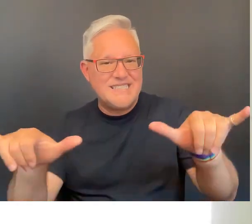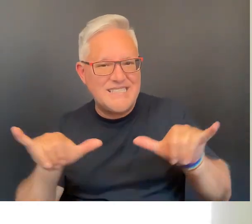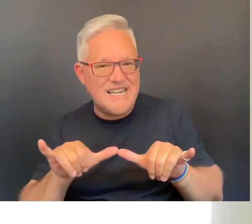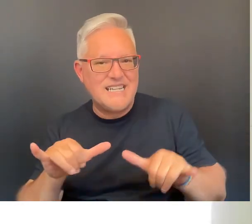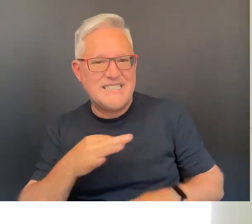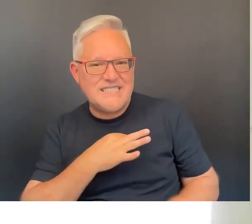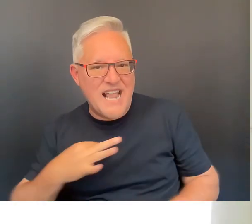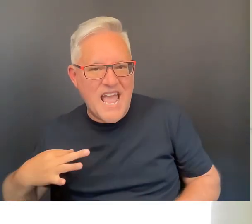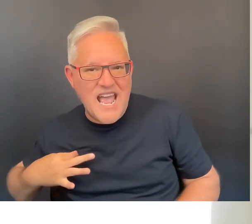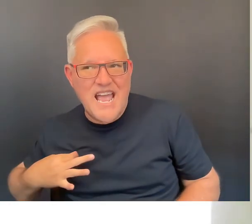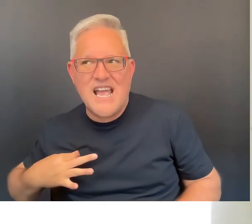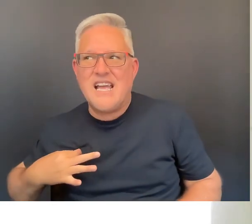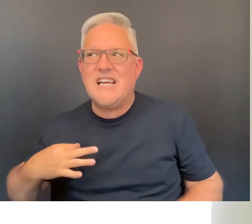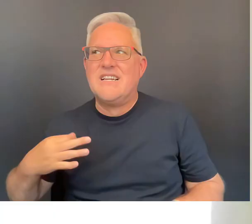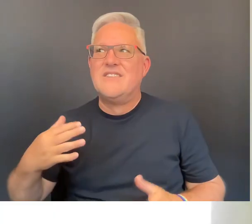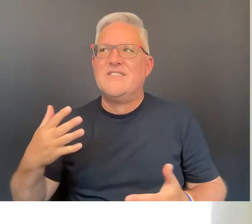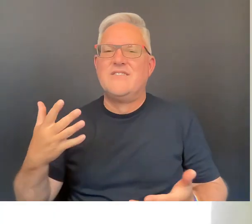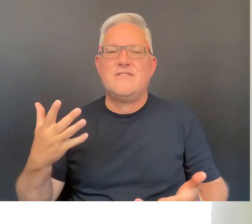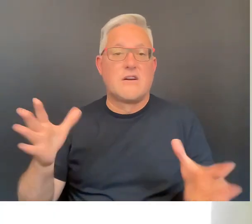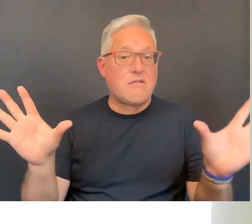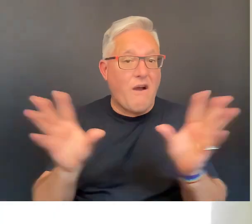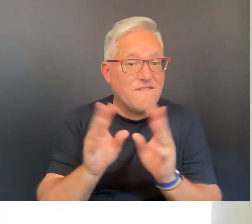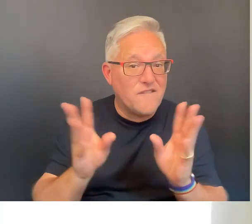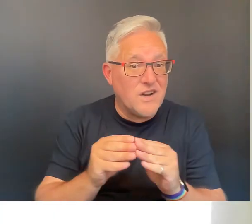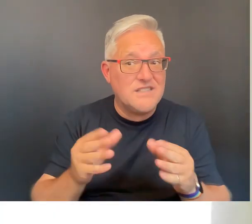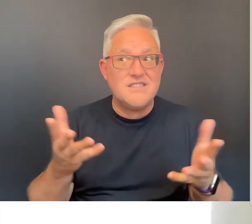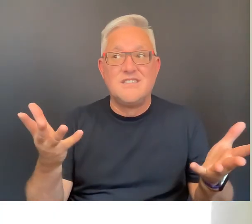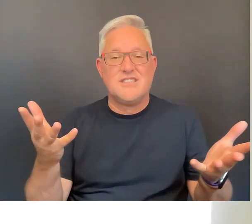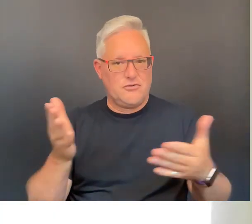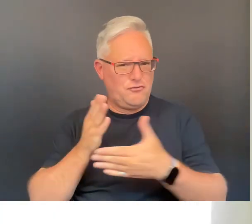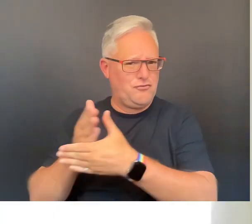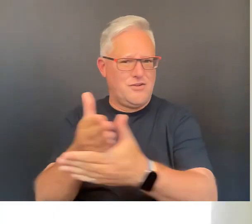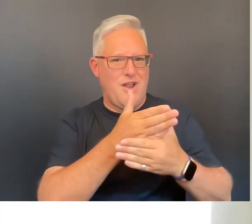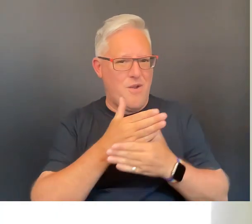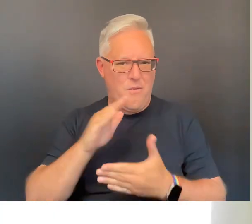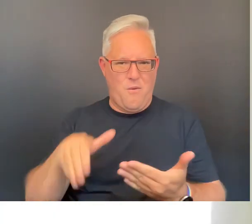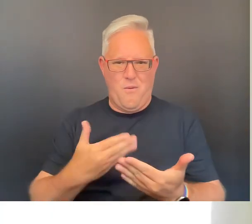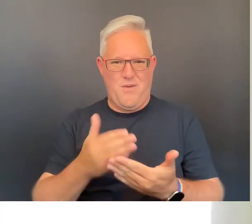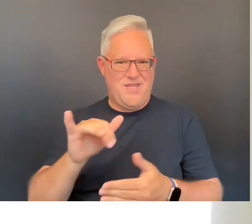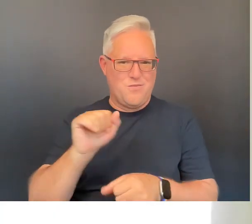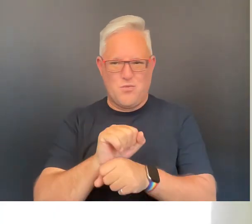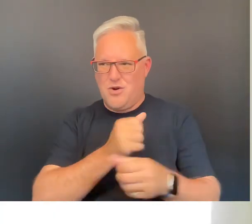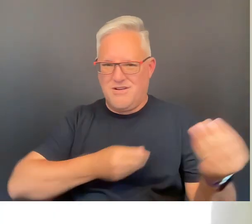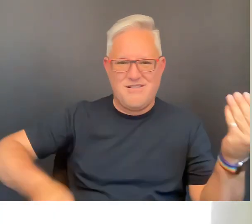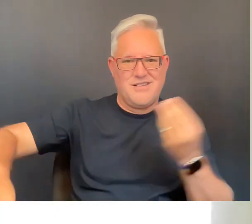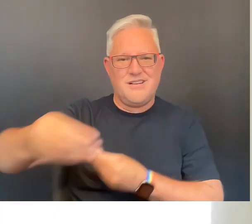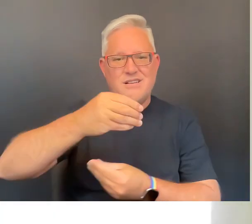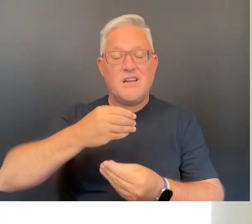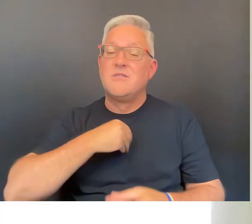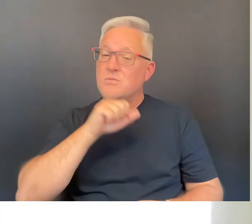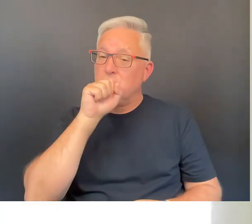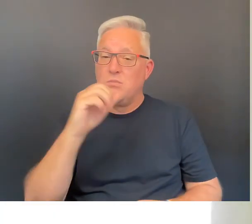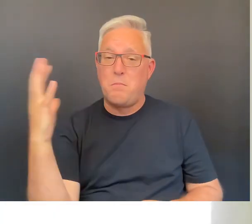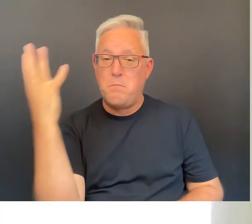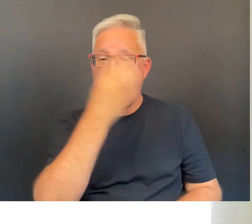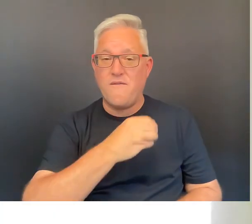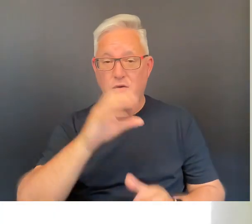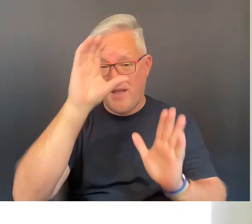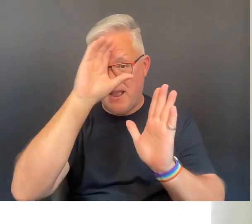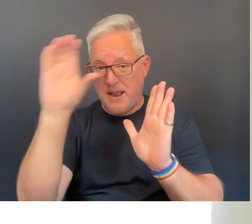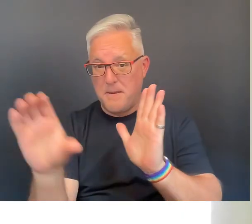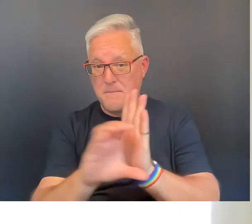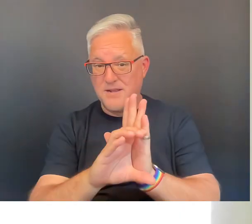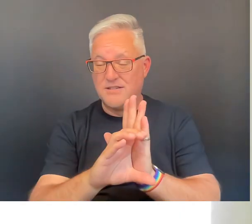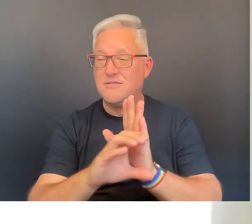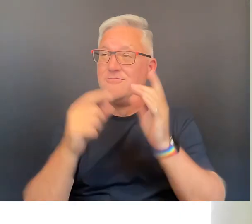synod staff, with your conferences. Like, I love the beautiful image to be able to